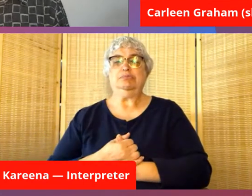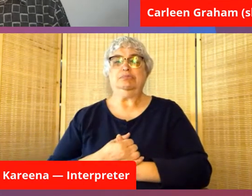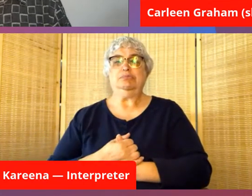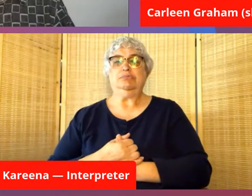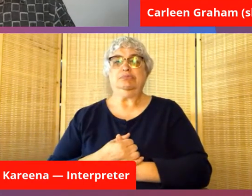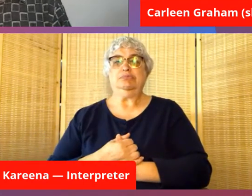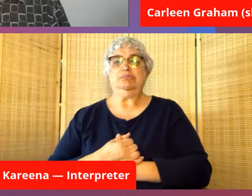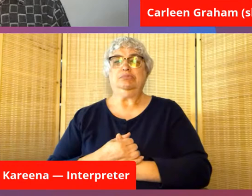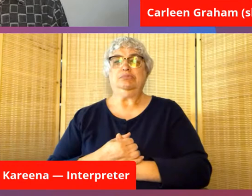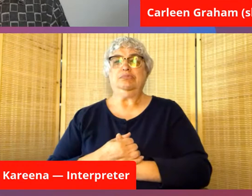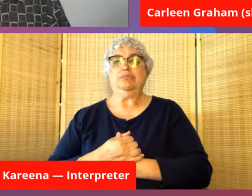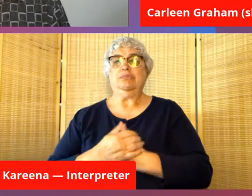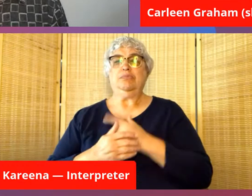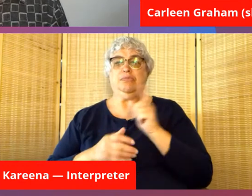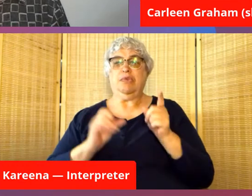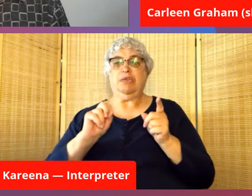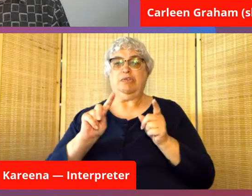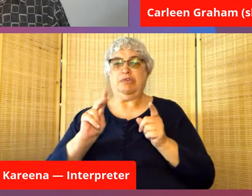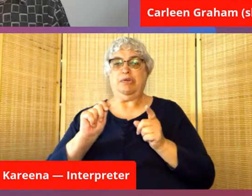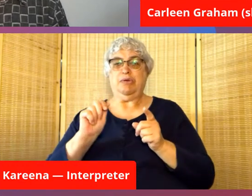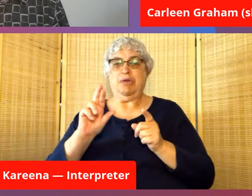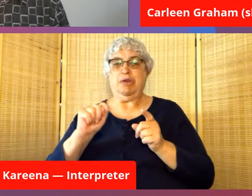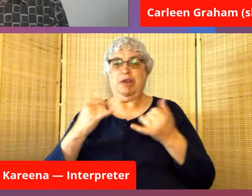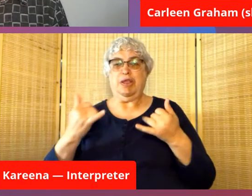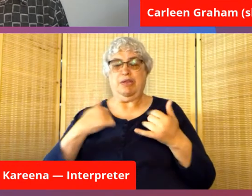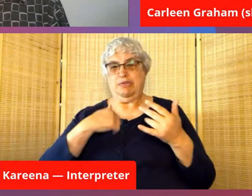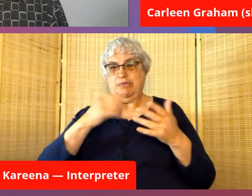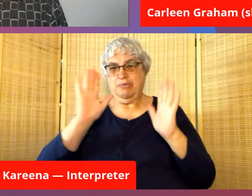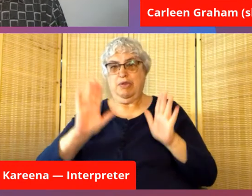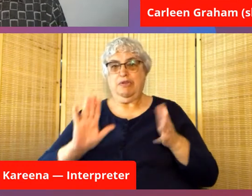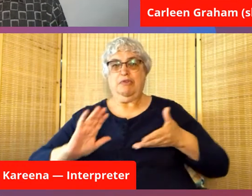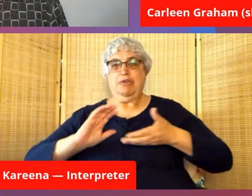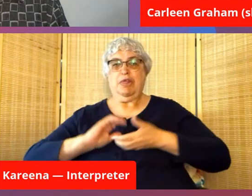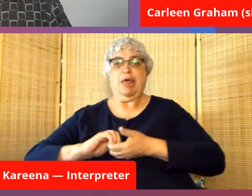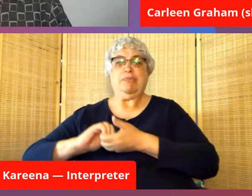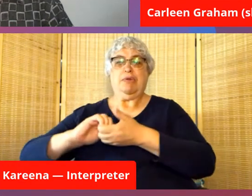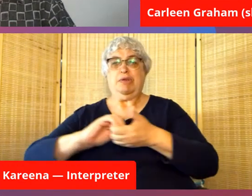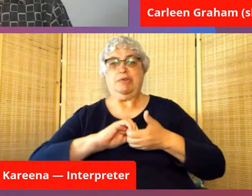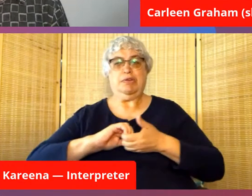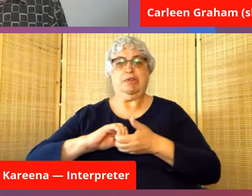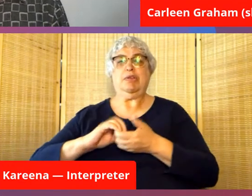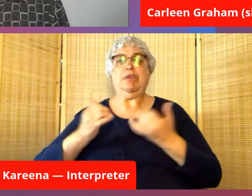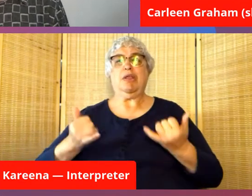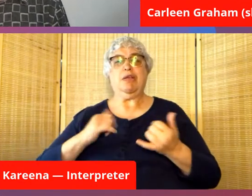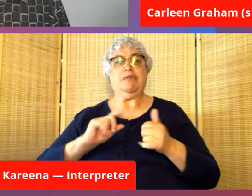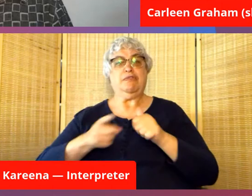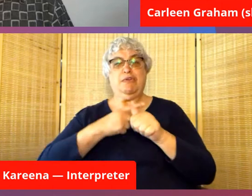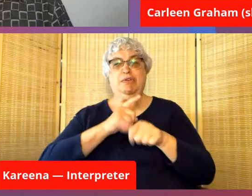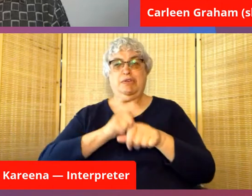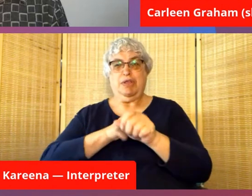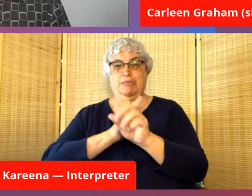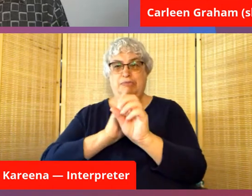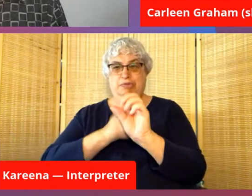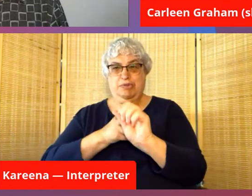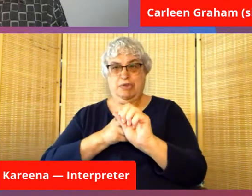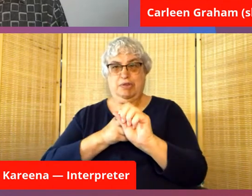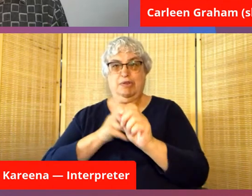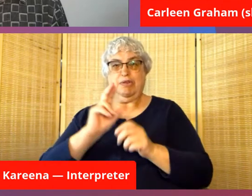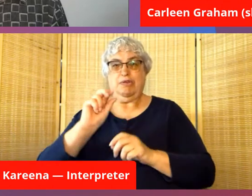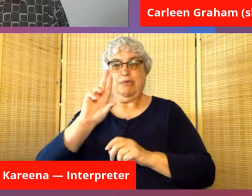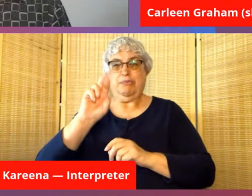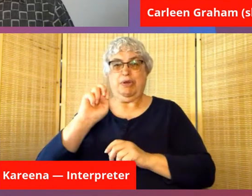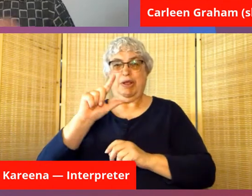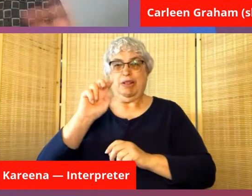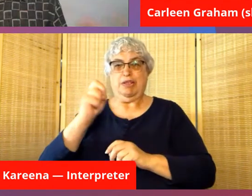Great. Well, it sure is a wonderful collaboration. And if you're joining us for the first time this evening, just know that Religare Music